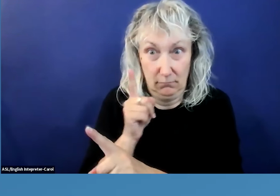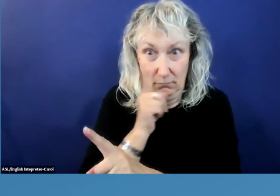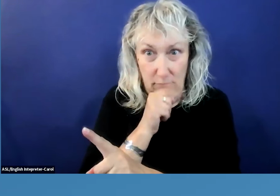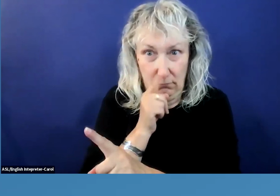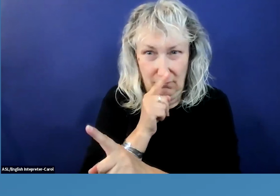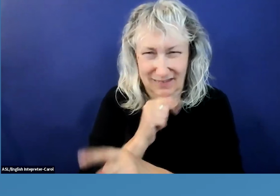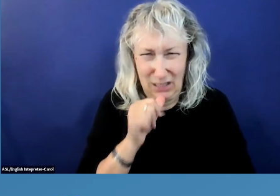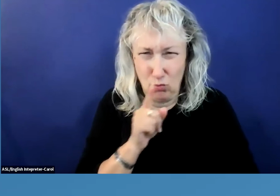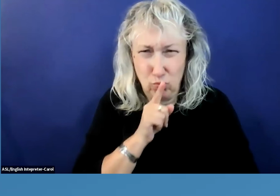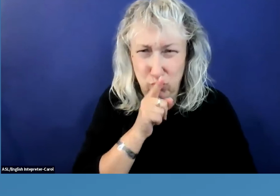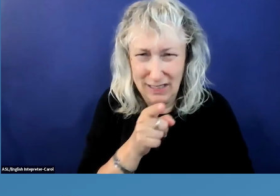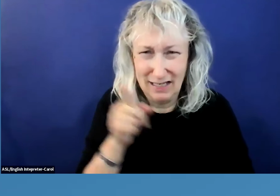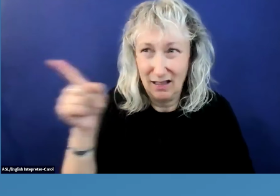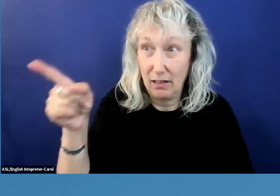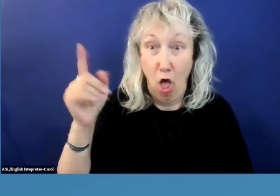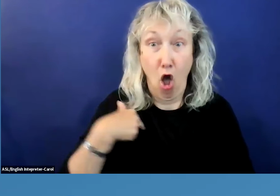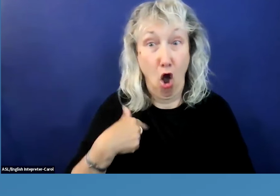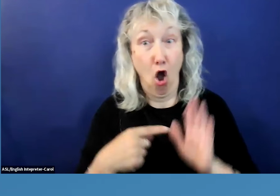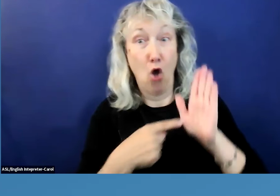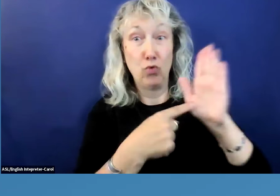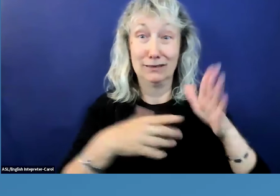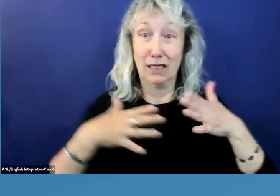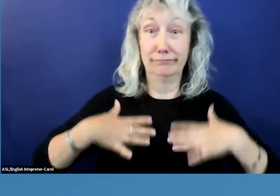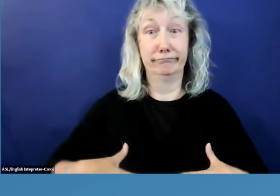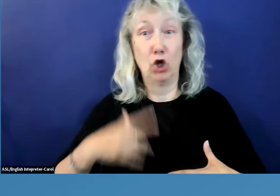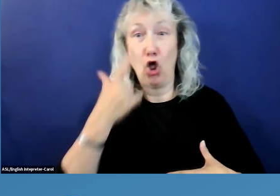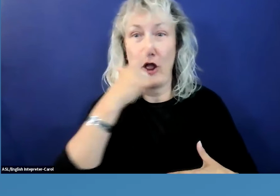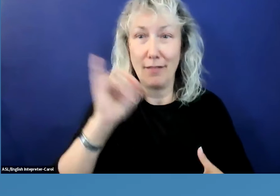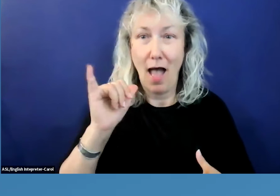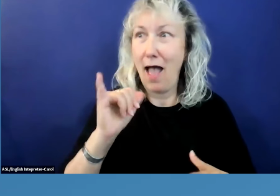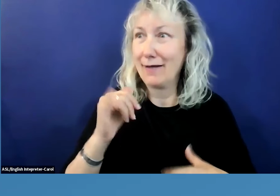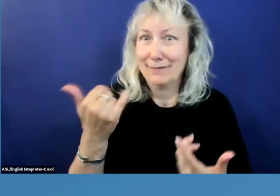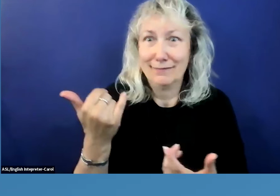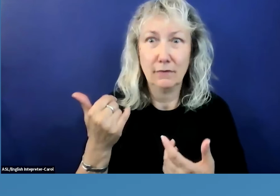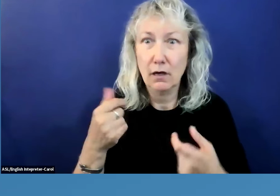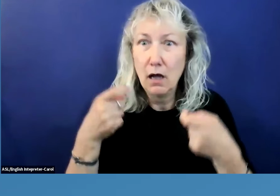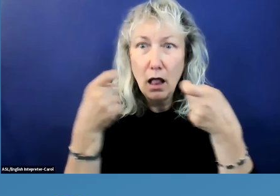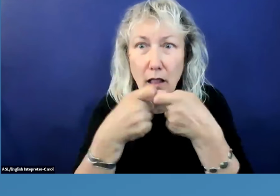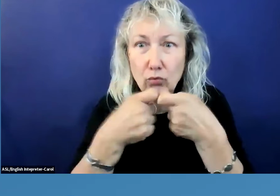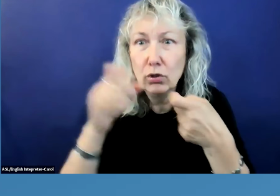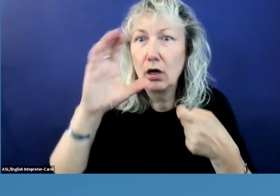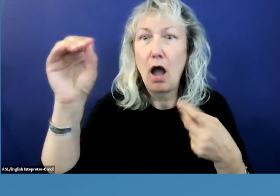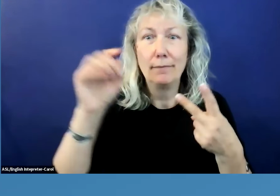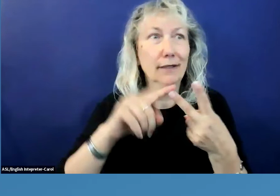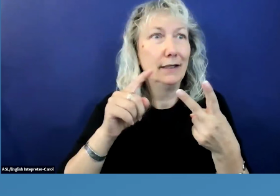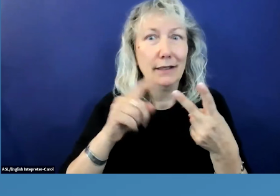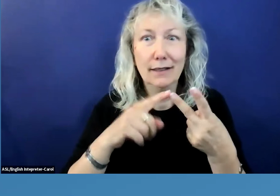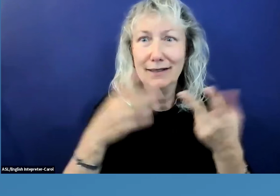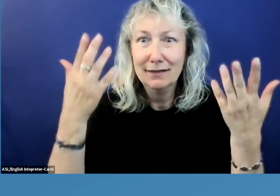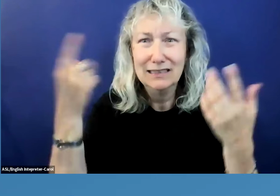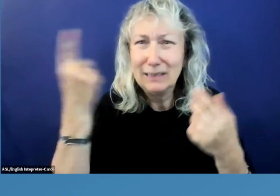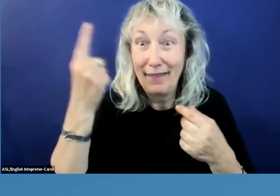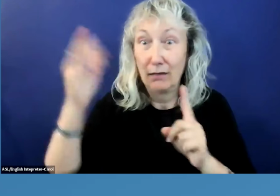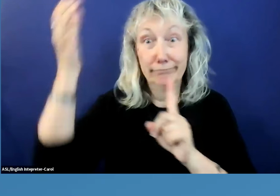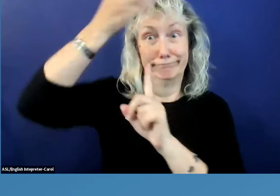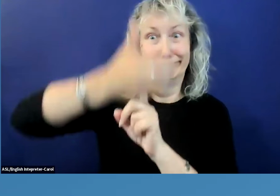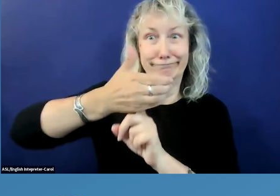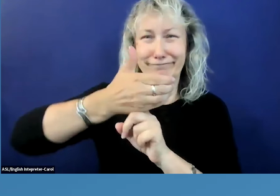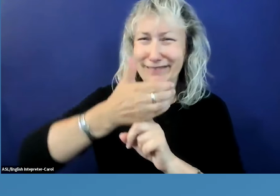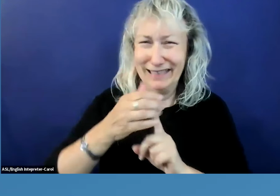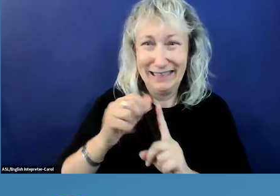of a government agency, charities, utility companies, a nonprofit. So impersonating many different types